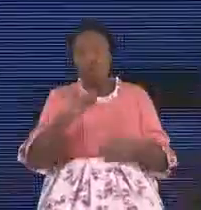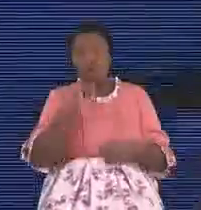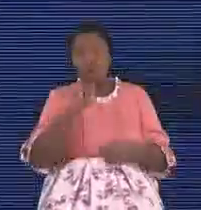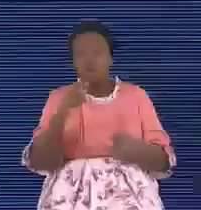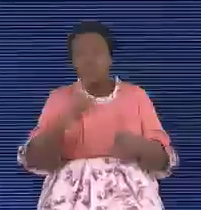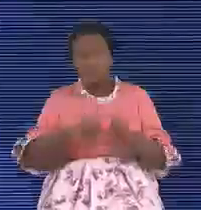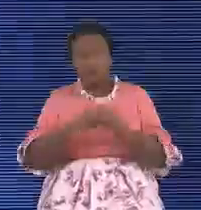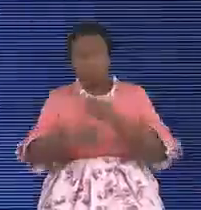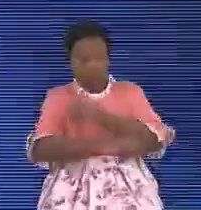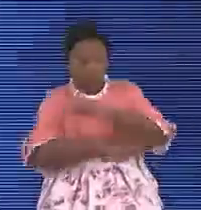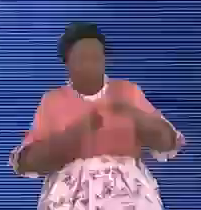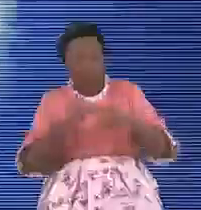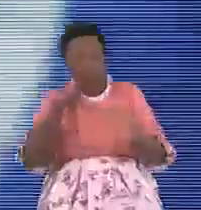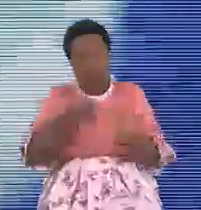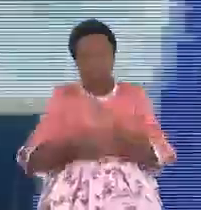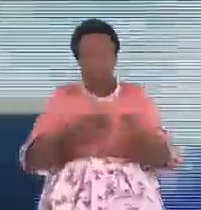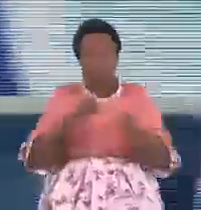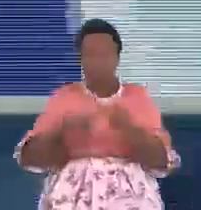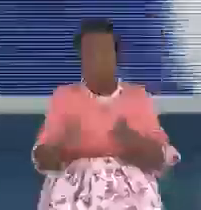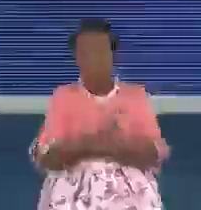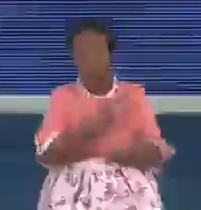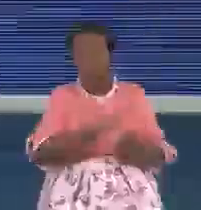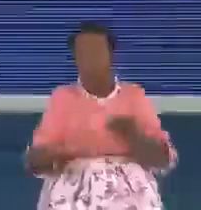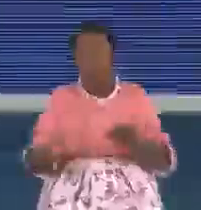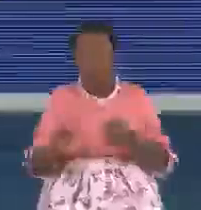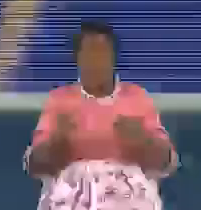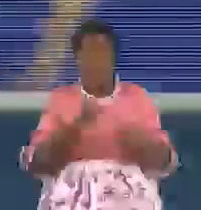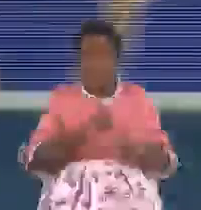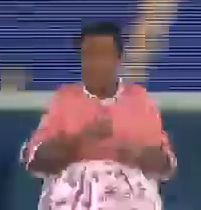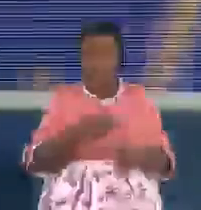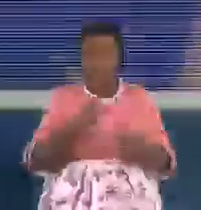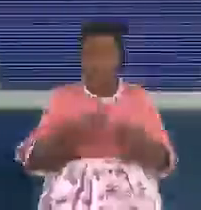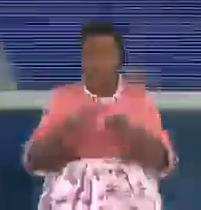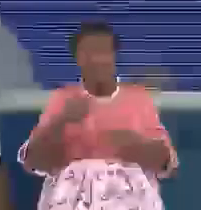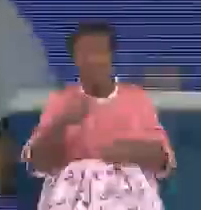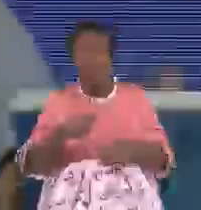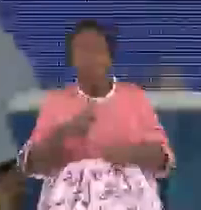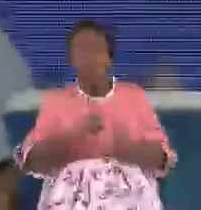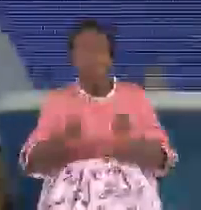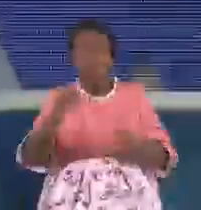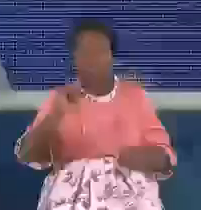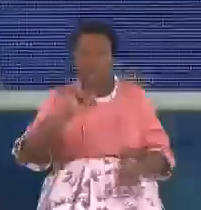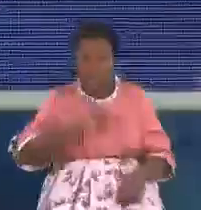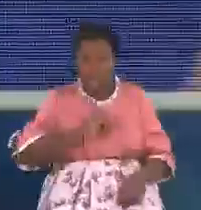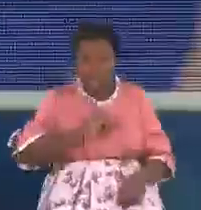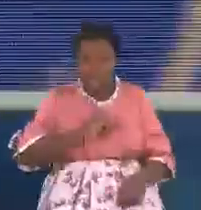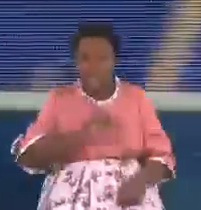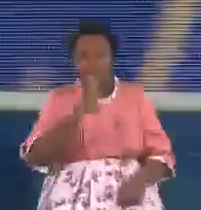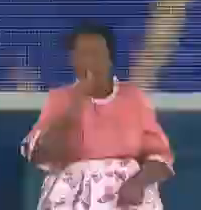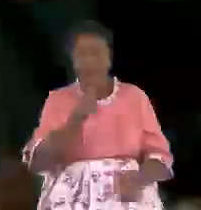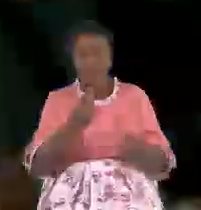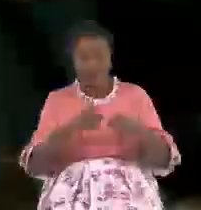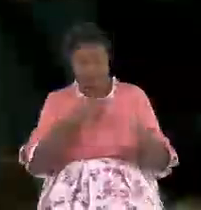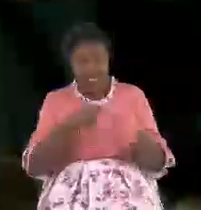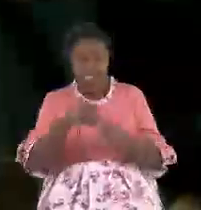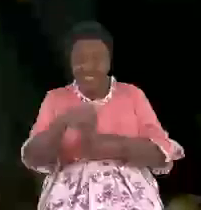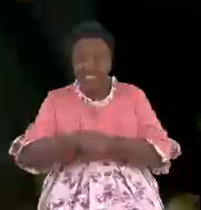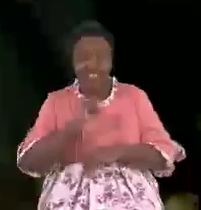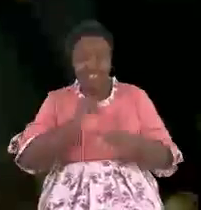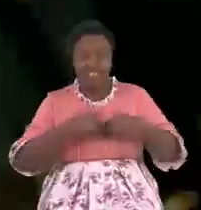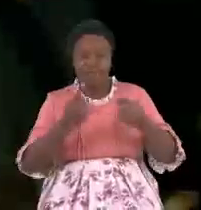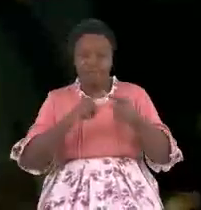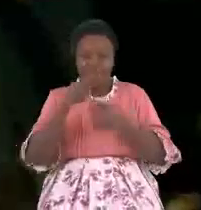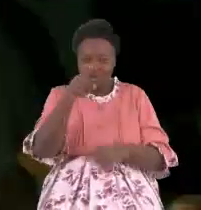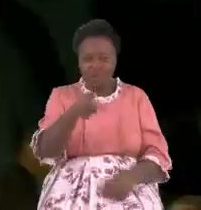kill and to destroy then you said i am come tonight he has come to you